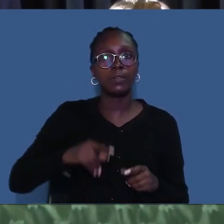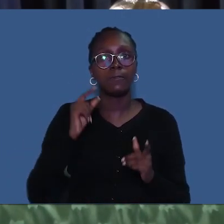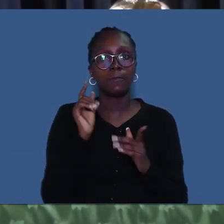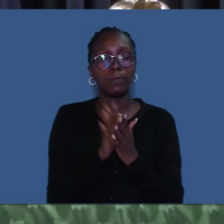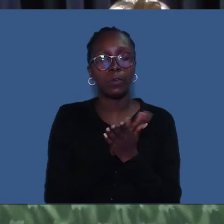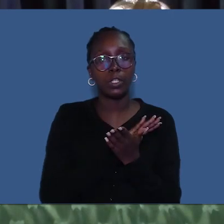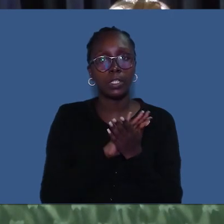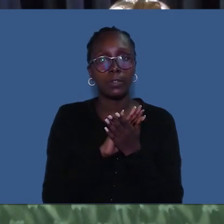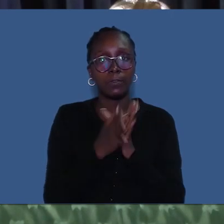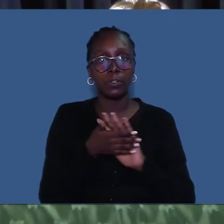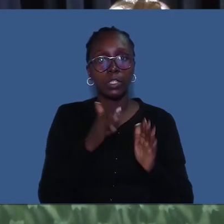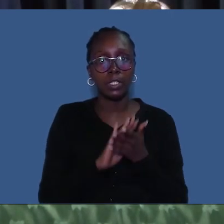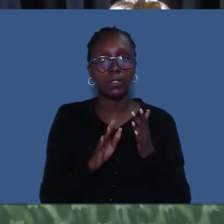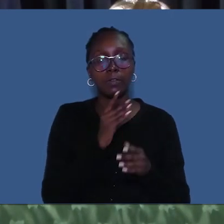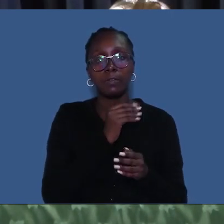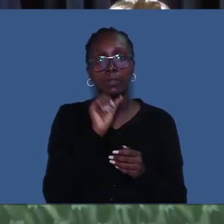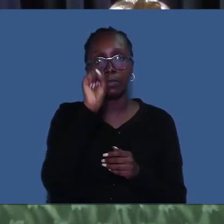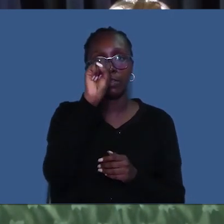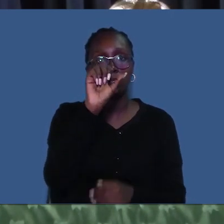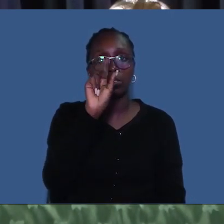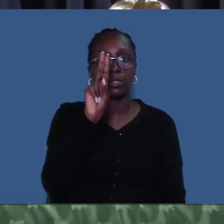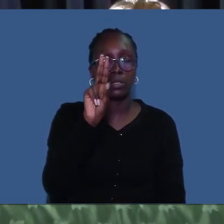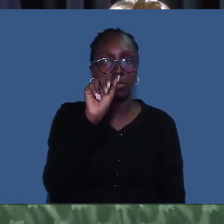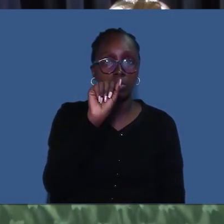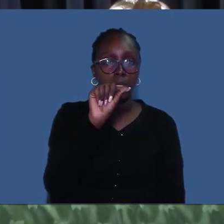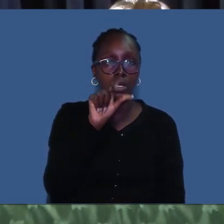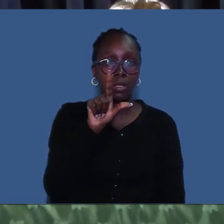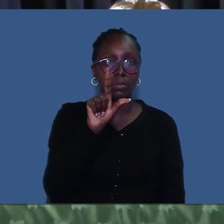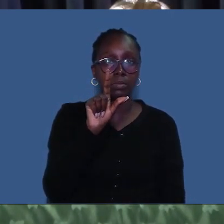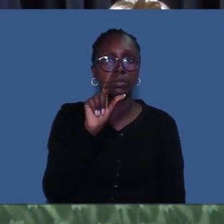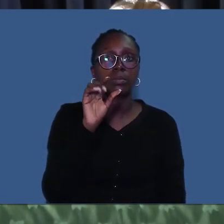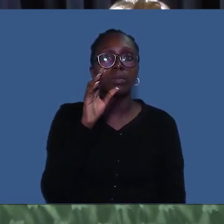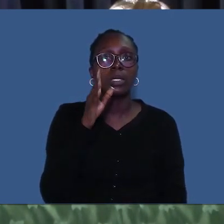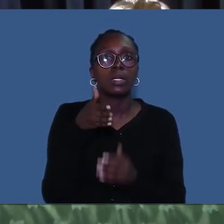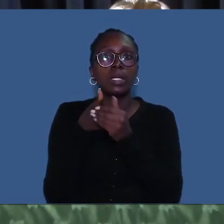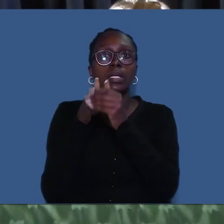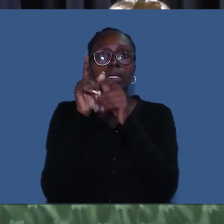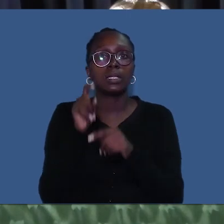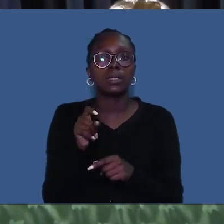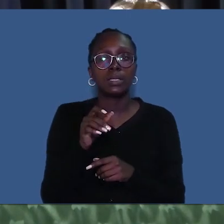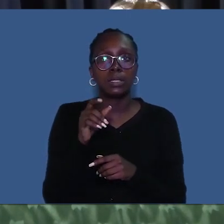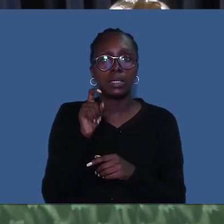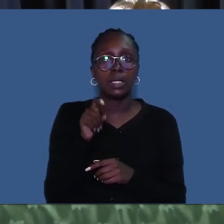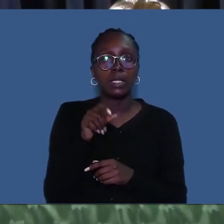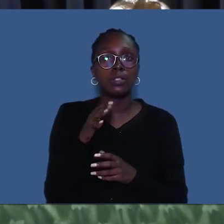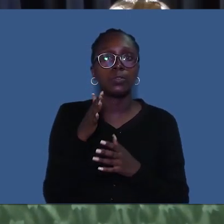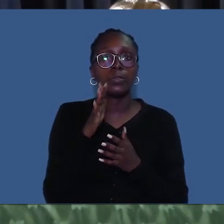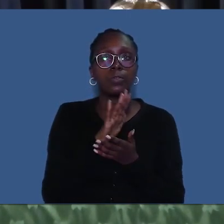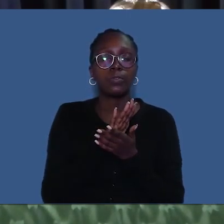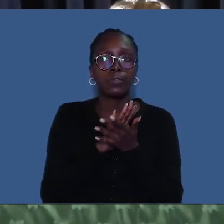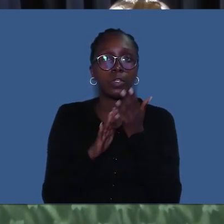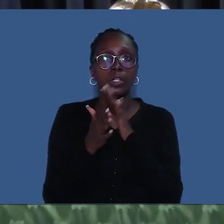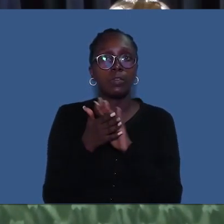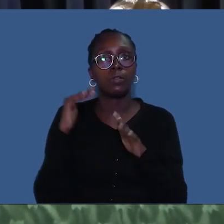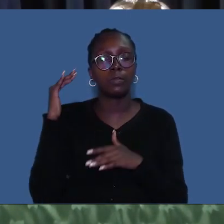leaders should be willing to accommodate those in the opposing side and forgive as need be. As we support the right